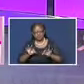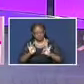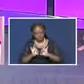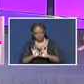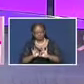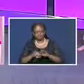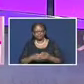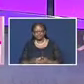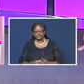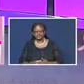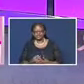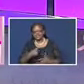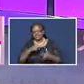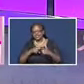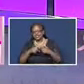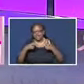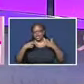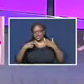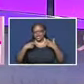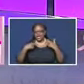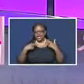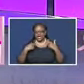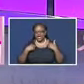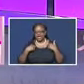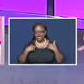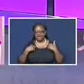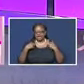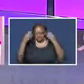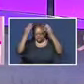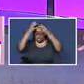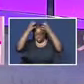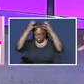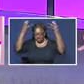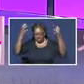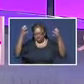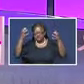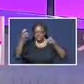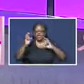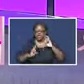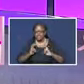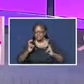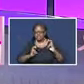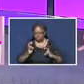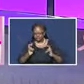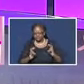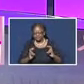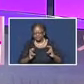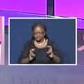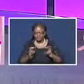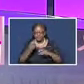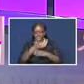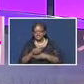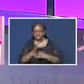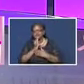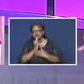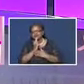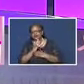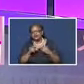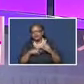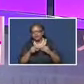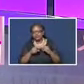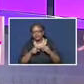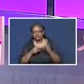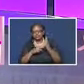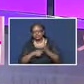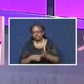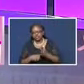The Ministry of Education continuing their annual Bahamas Young Chef High School Culinary Competition. Our Crystal Darling tells us more about the most recent showdown